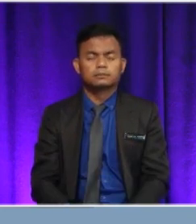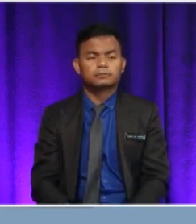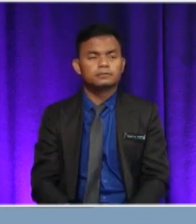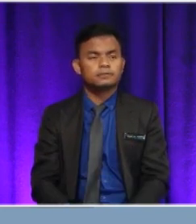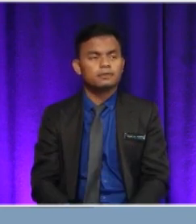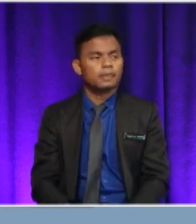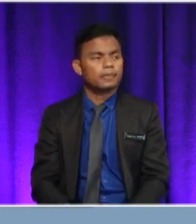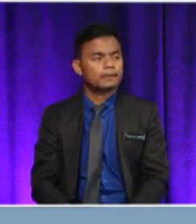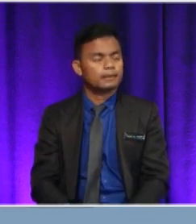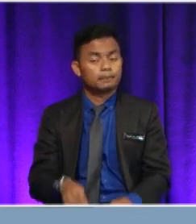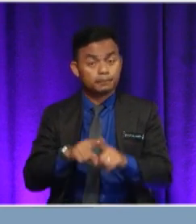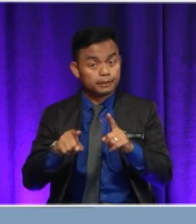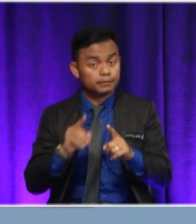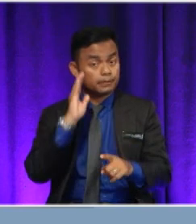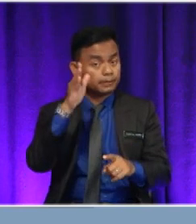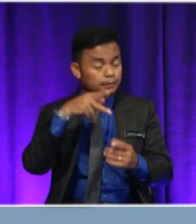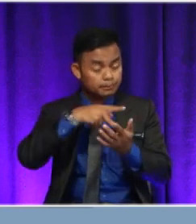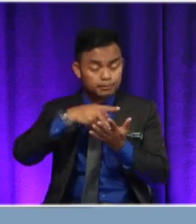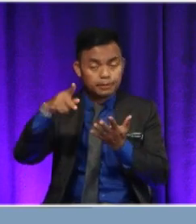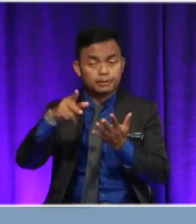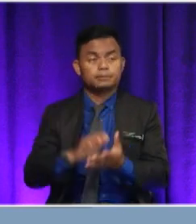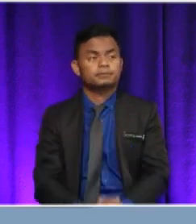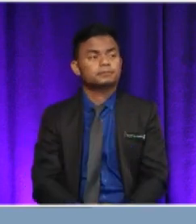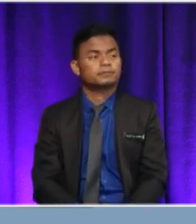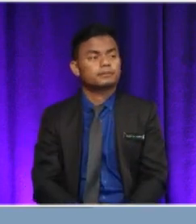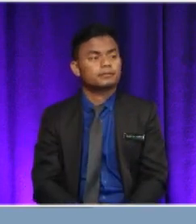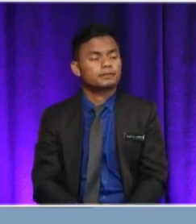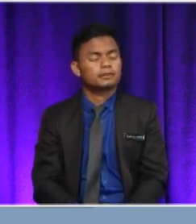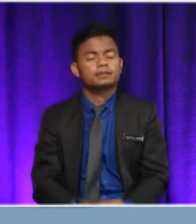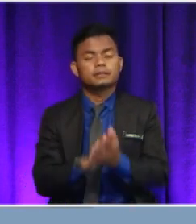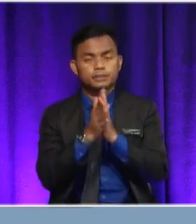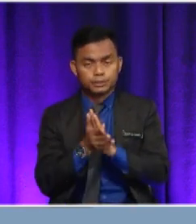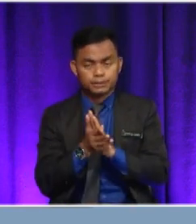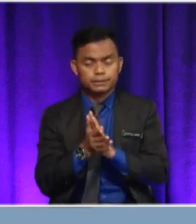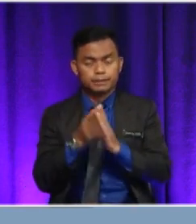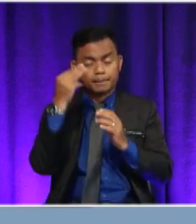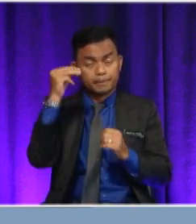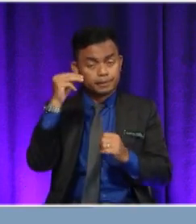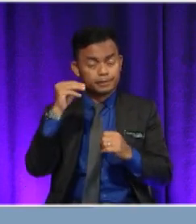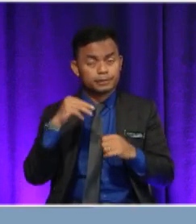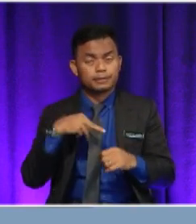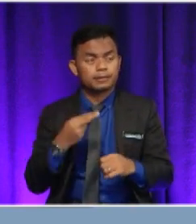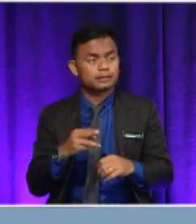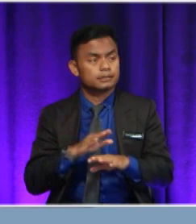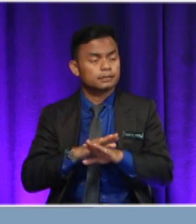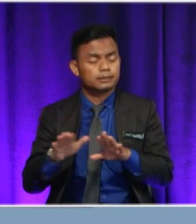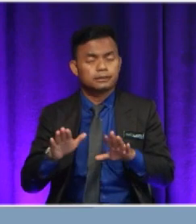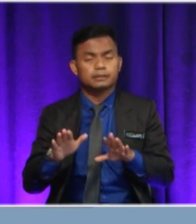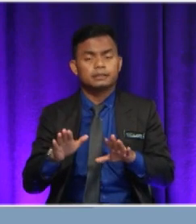pay the community chief to be their guide. Guides means that the community chief showed them where to go, so the answer is